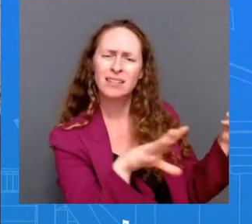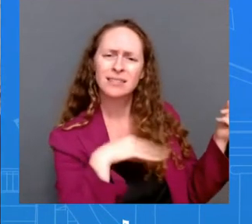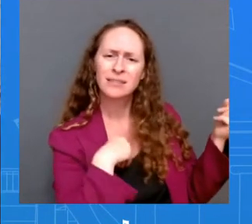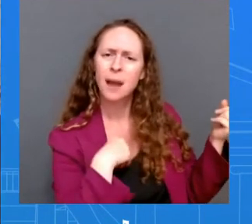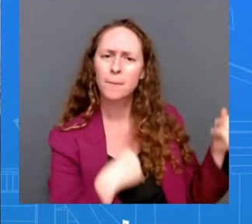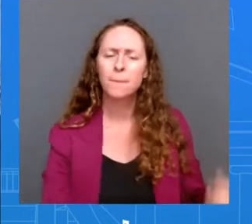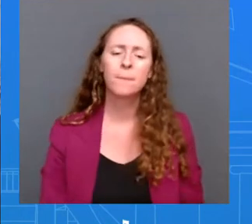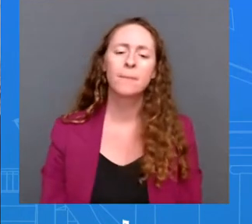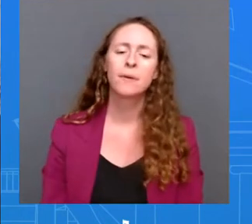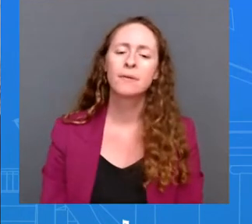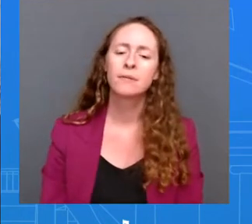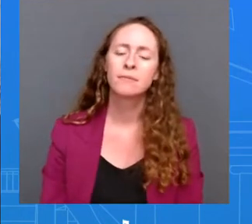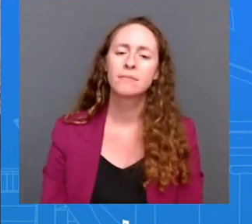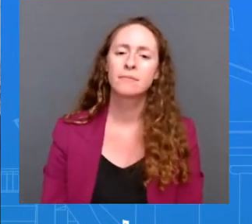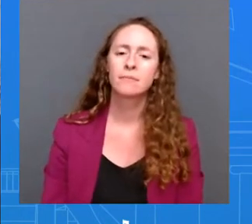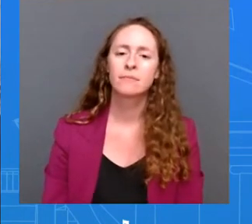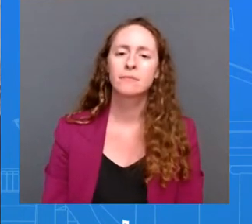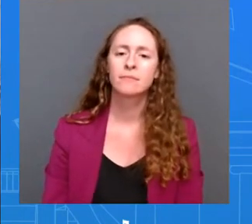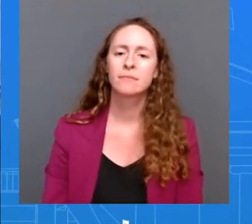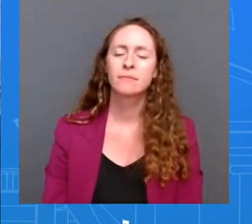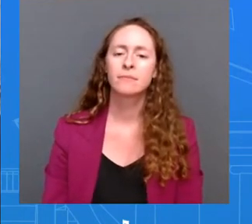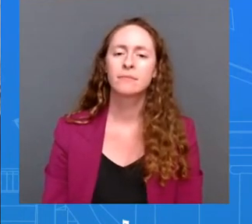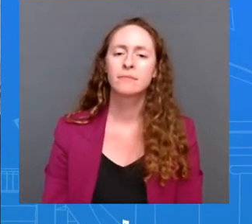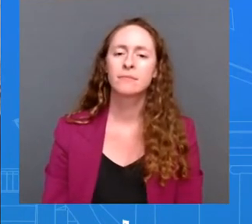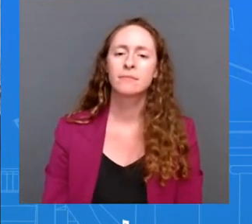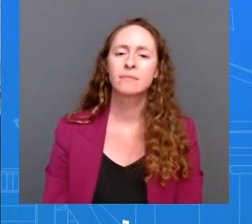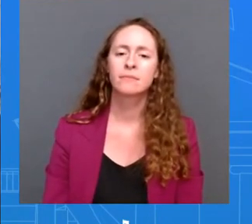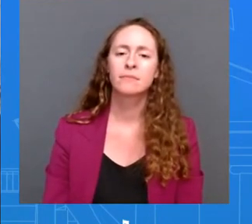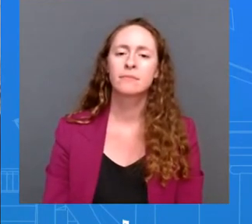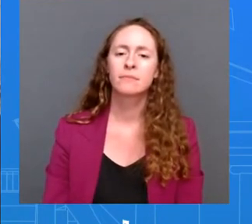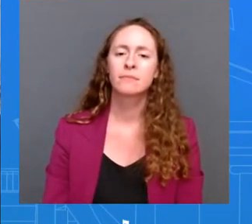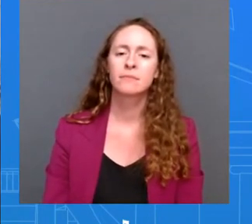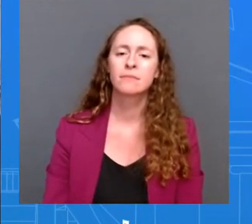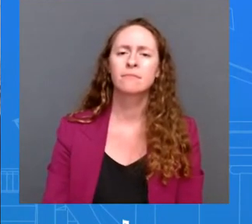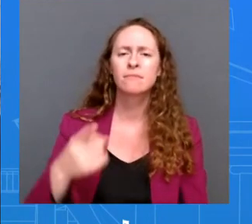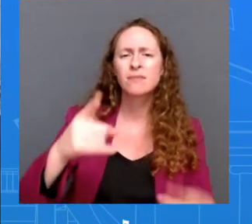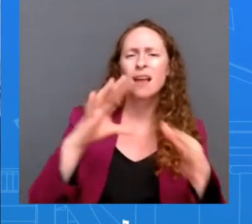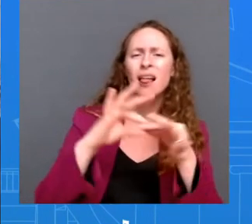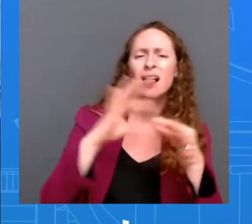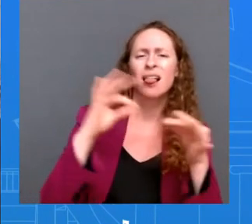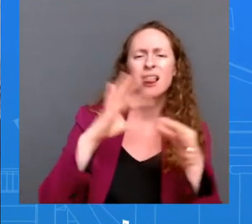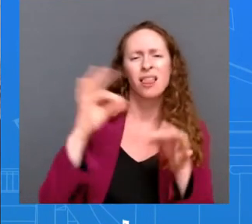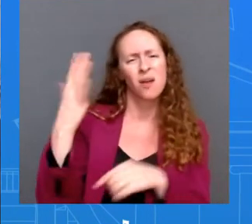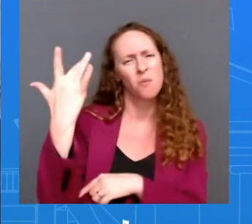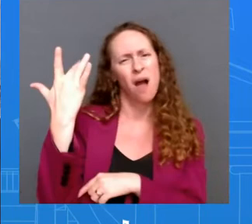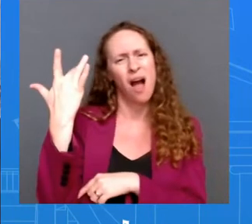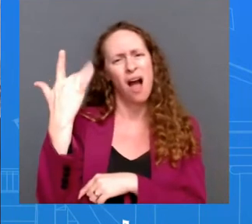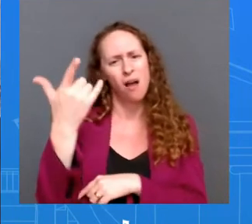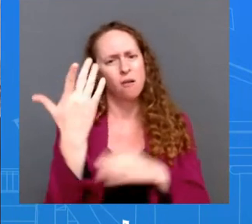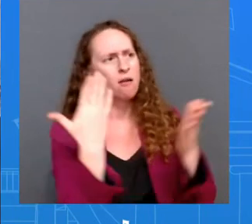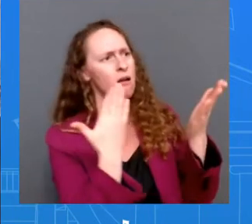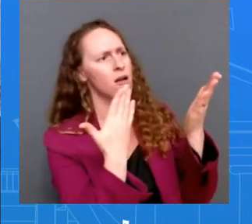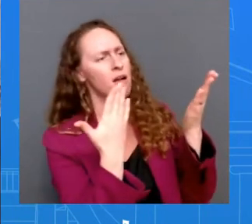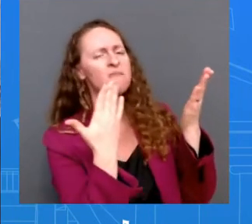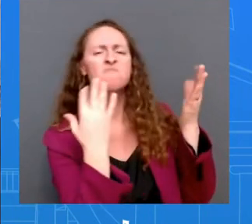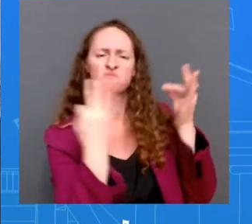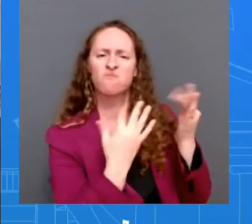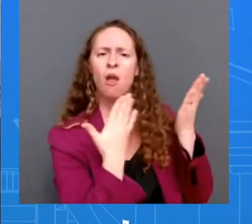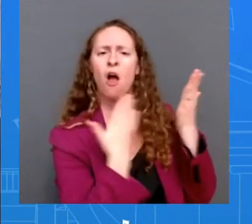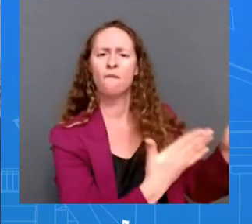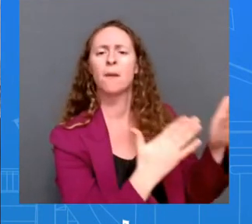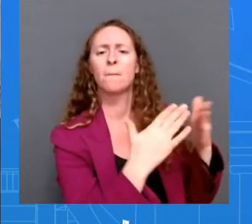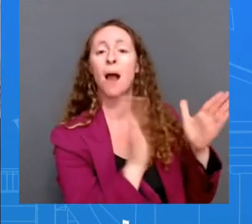made an offer to the Russians, and you suggested that part of that was perhaps to put some pressure on the Russians because they hadn't been really all